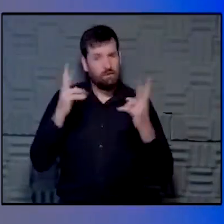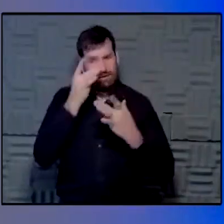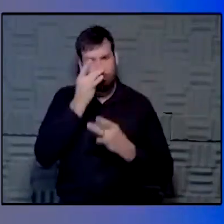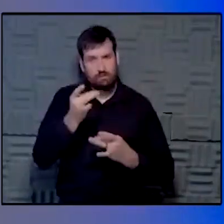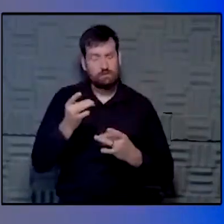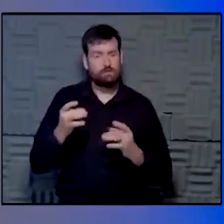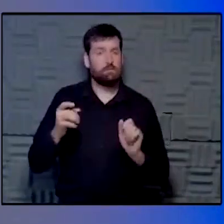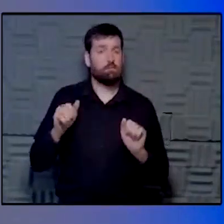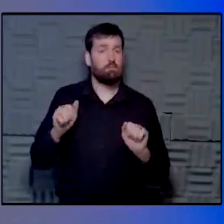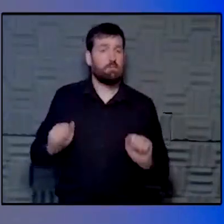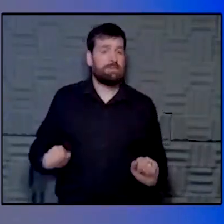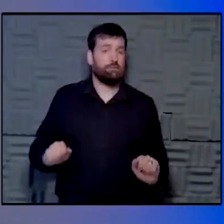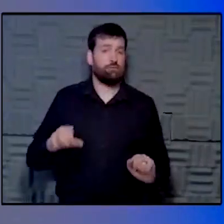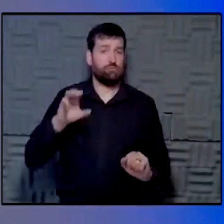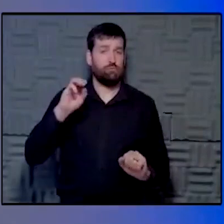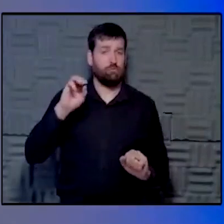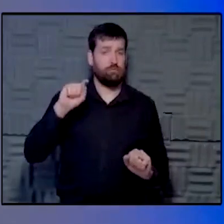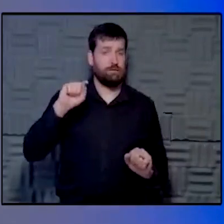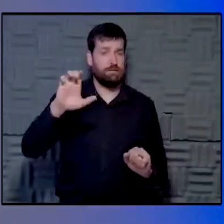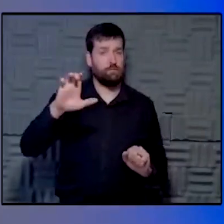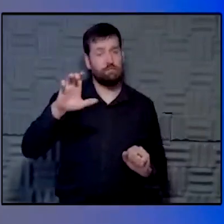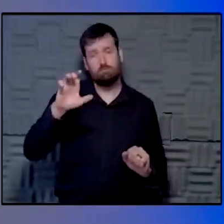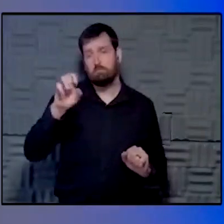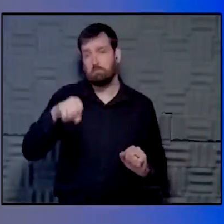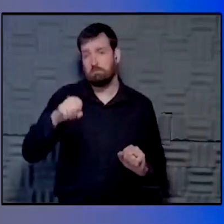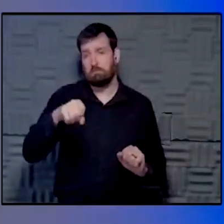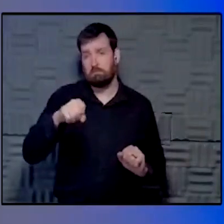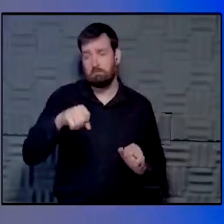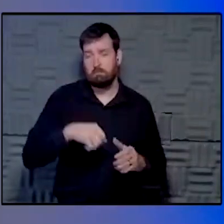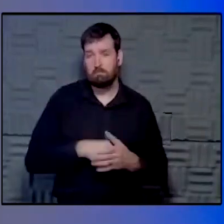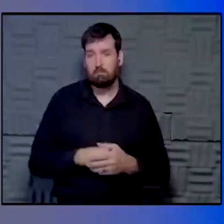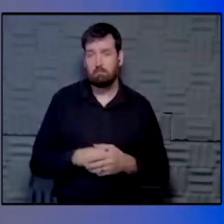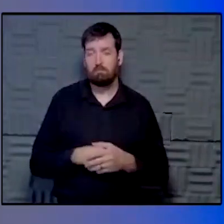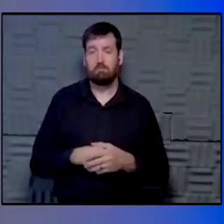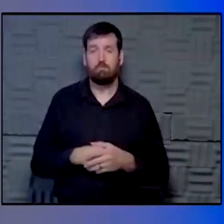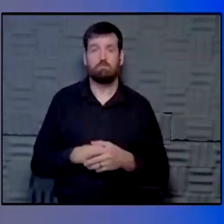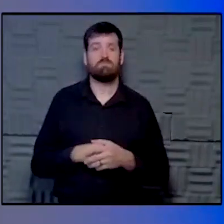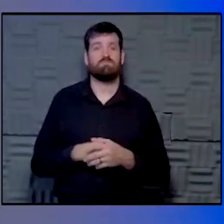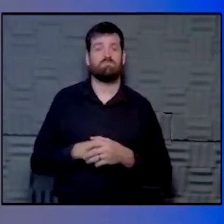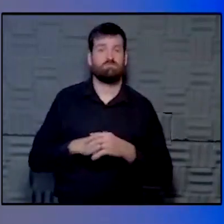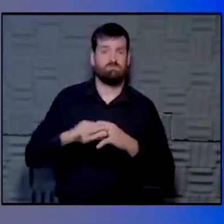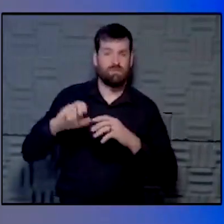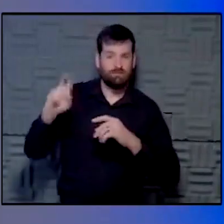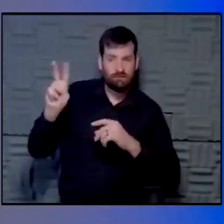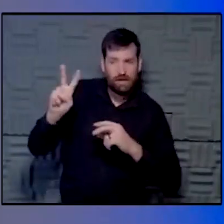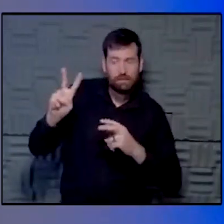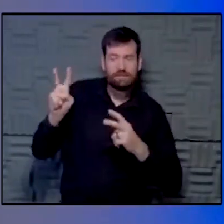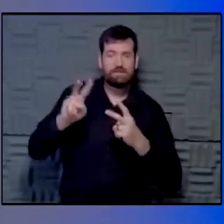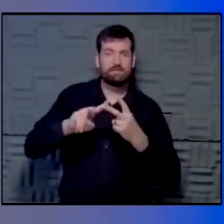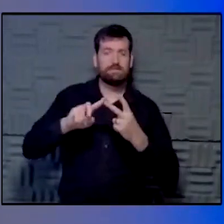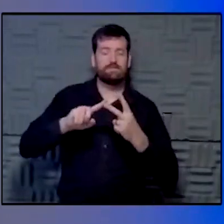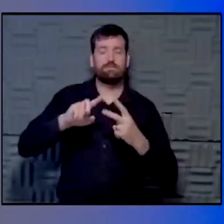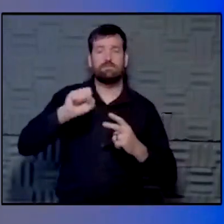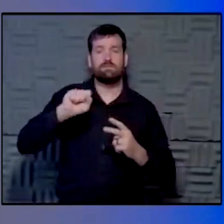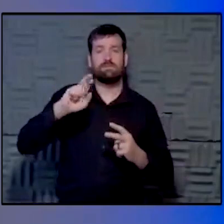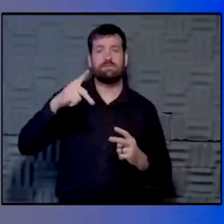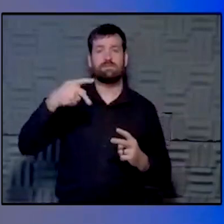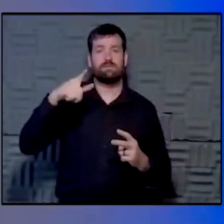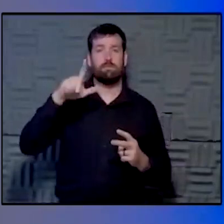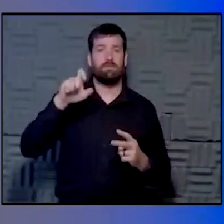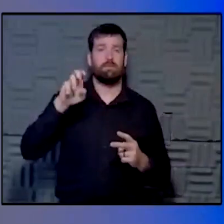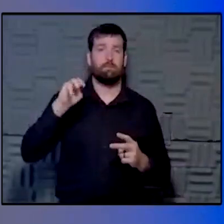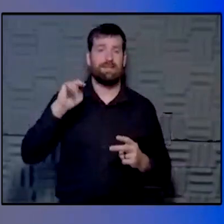there potentially over-the-counter treatments? Certainly, there have been vitamins, supplements that have been tested. To this